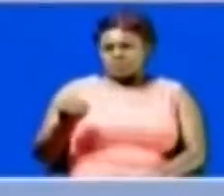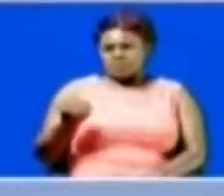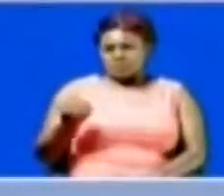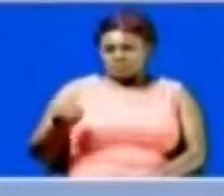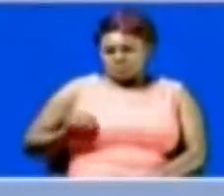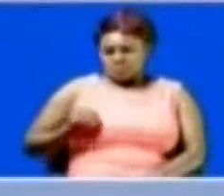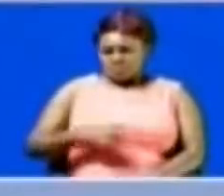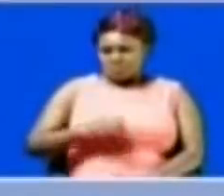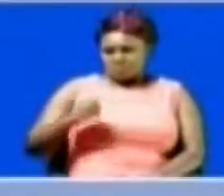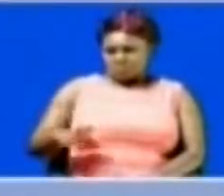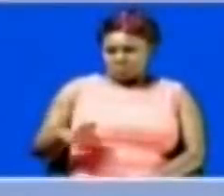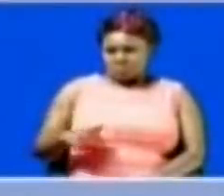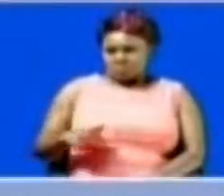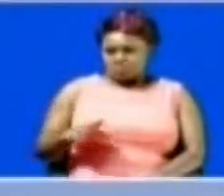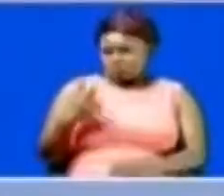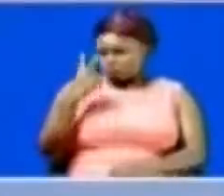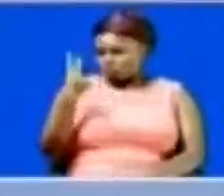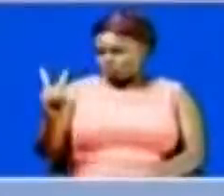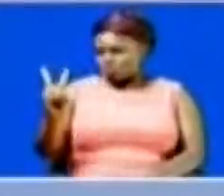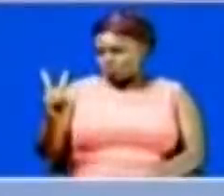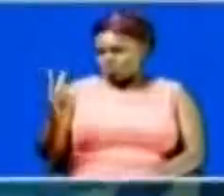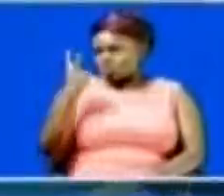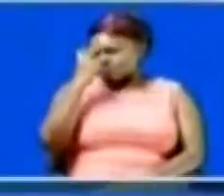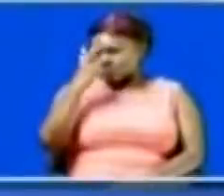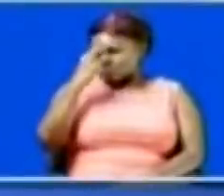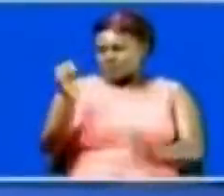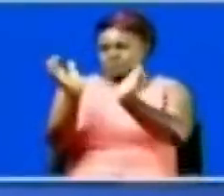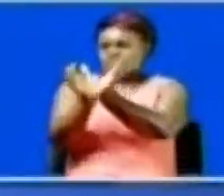botched abortion have since been arrested.